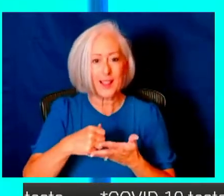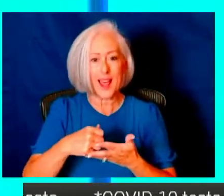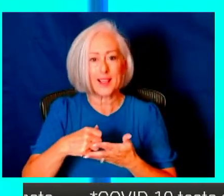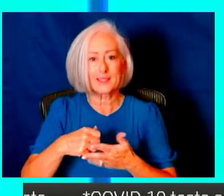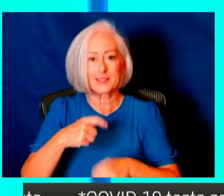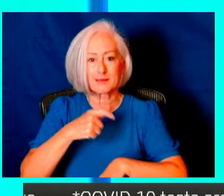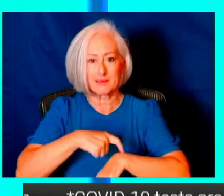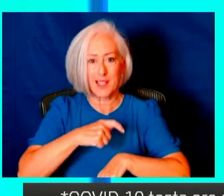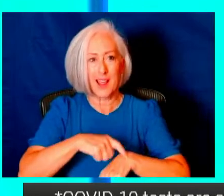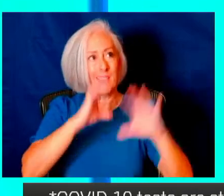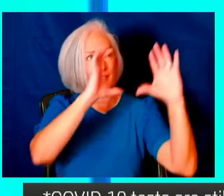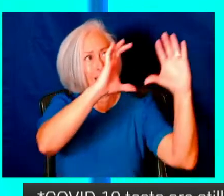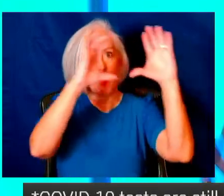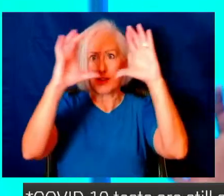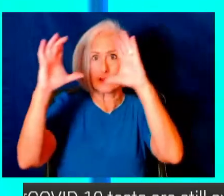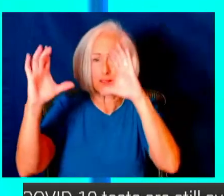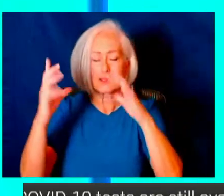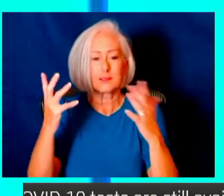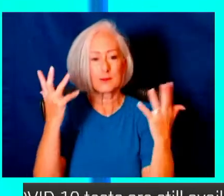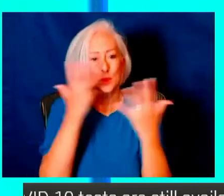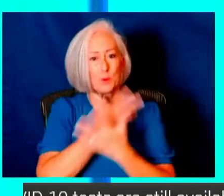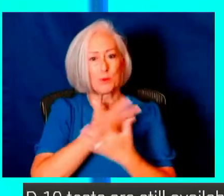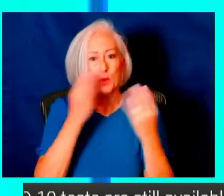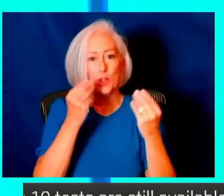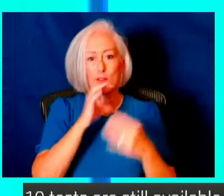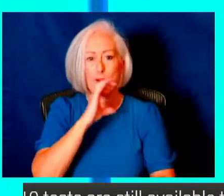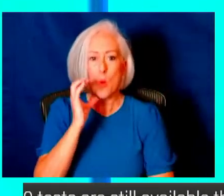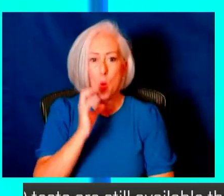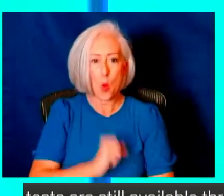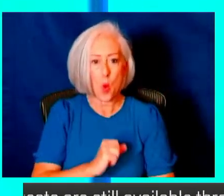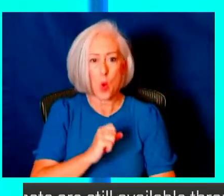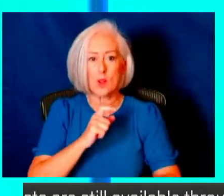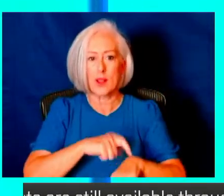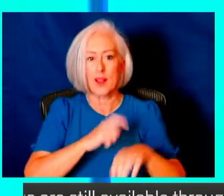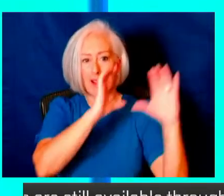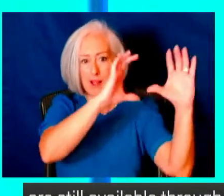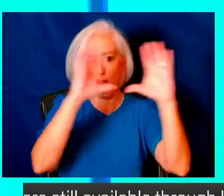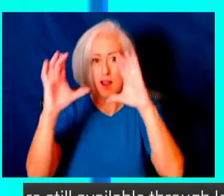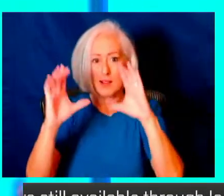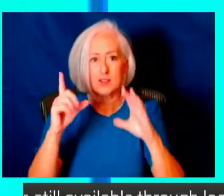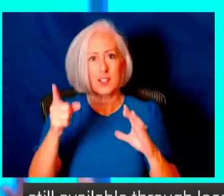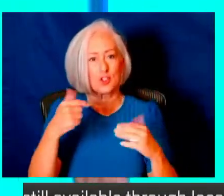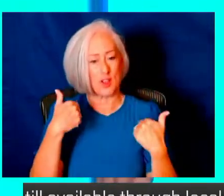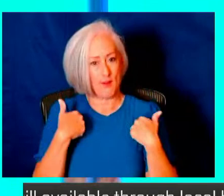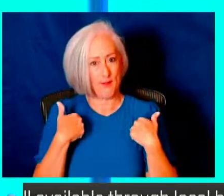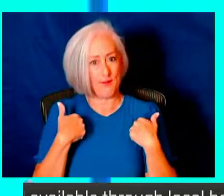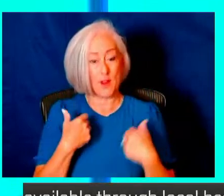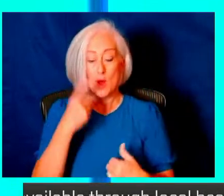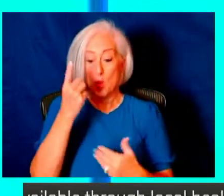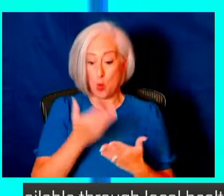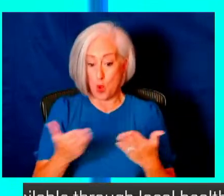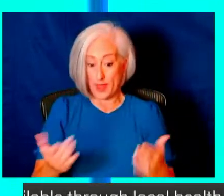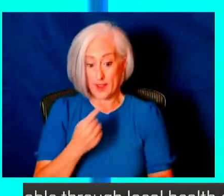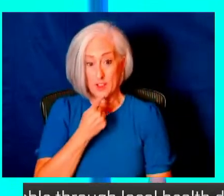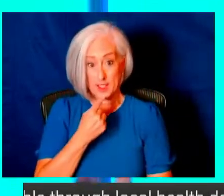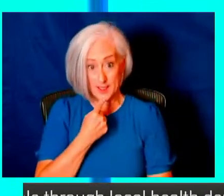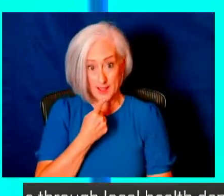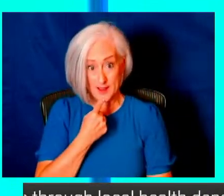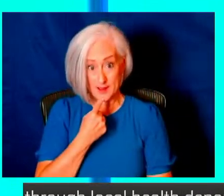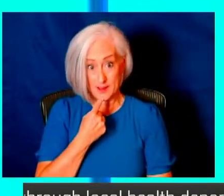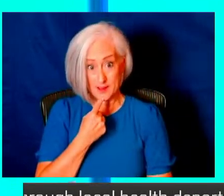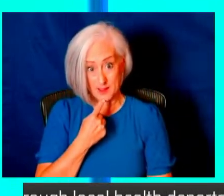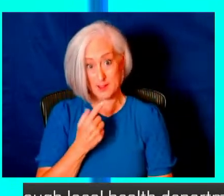that are in her room, in her home. And one thing she said to us is, you know, once I've done my time,